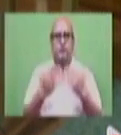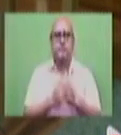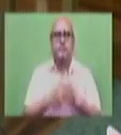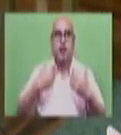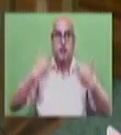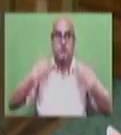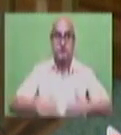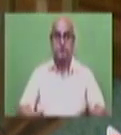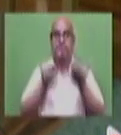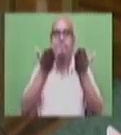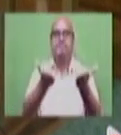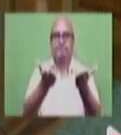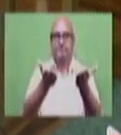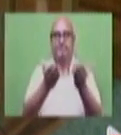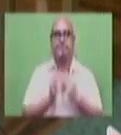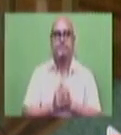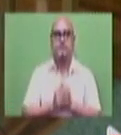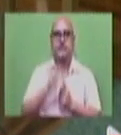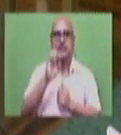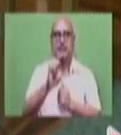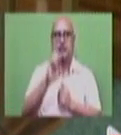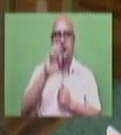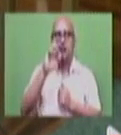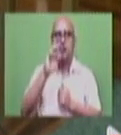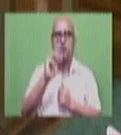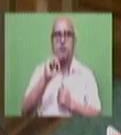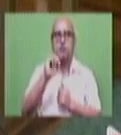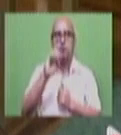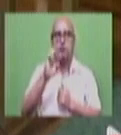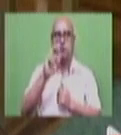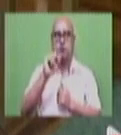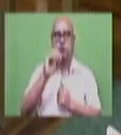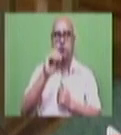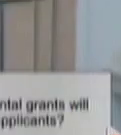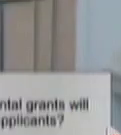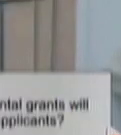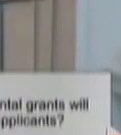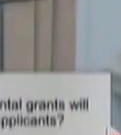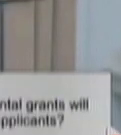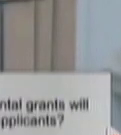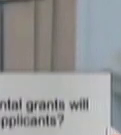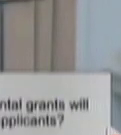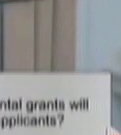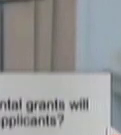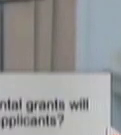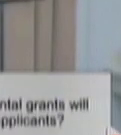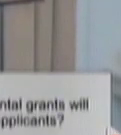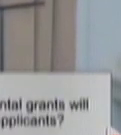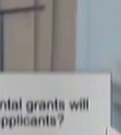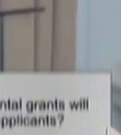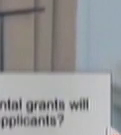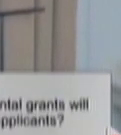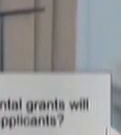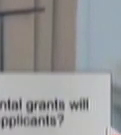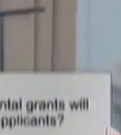responsible for emitting the most carbon. She reiterated government's commitment to work towards the development of legislation to facilitate the